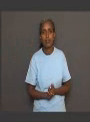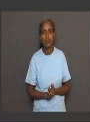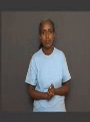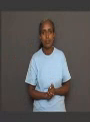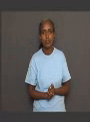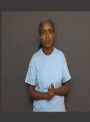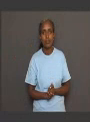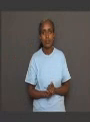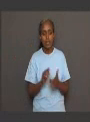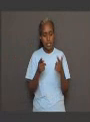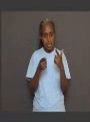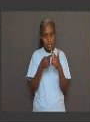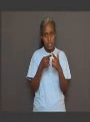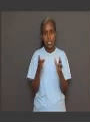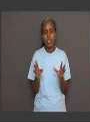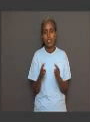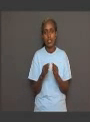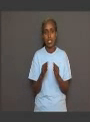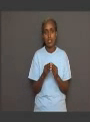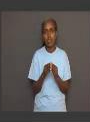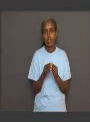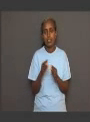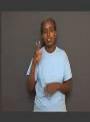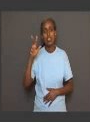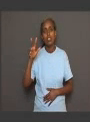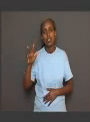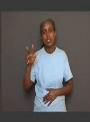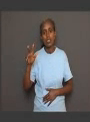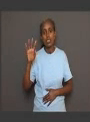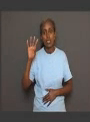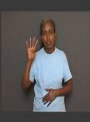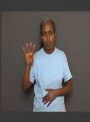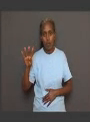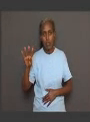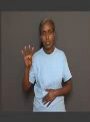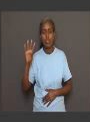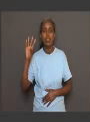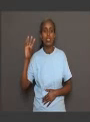9. The second set is 3, 4,